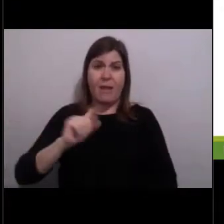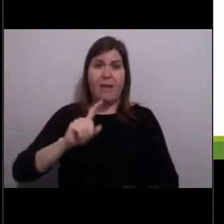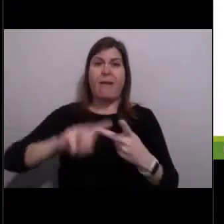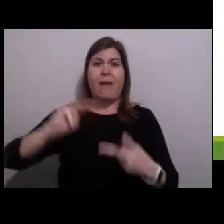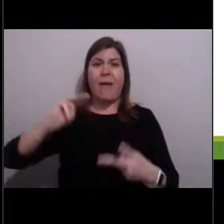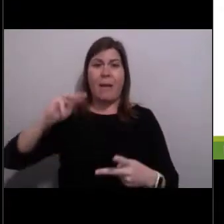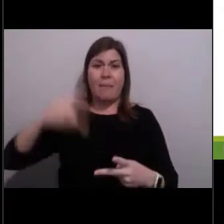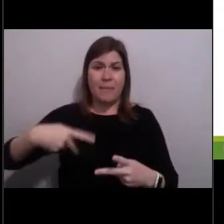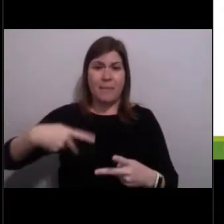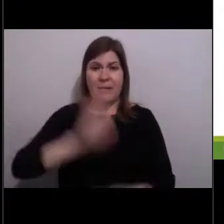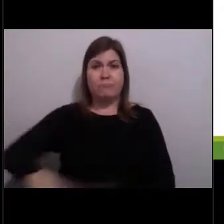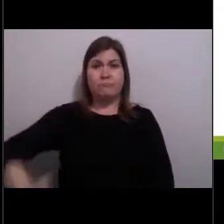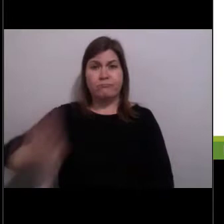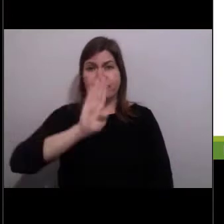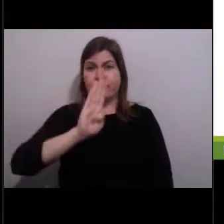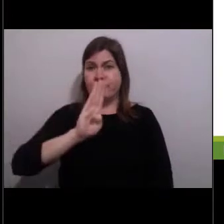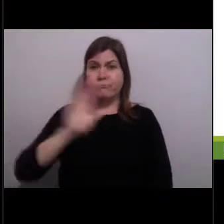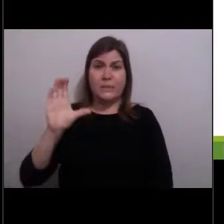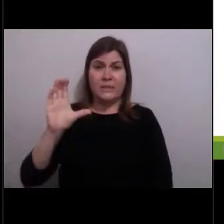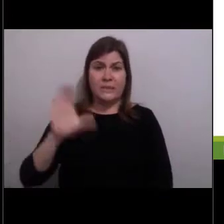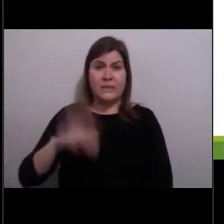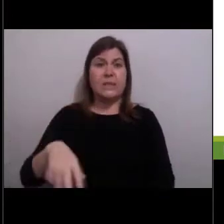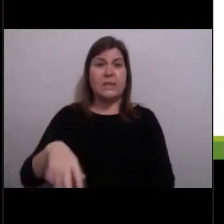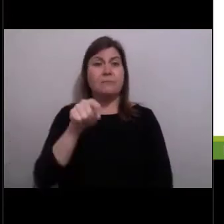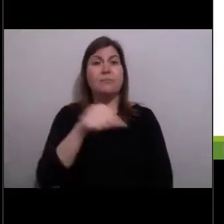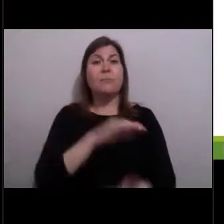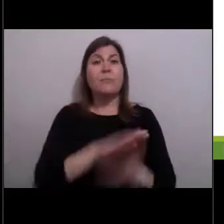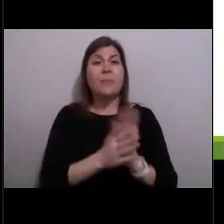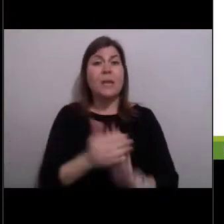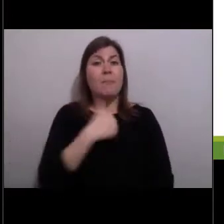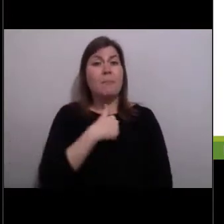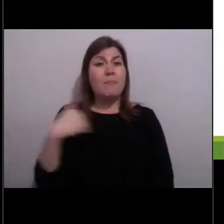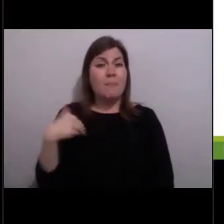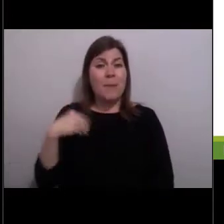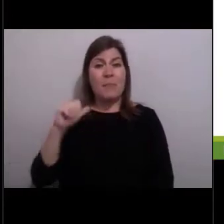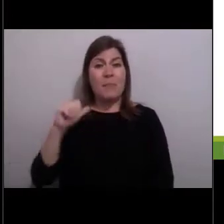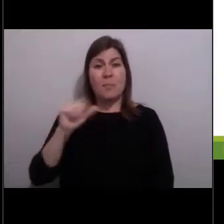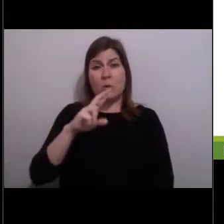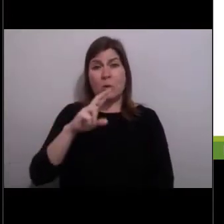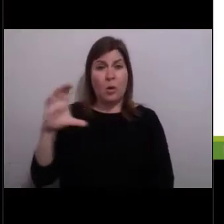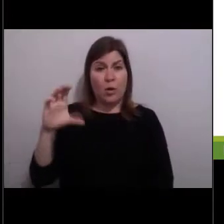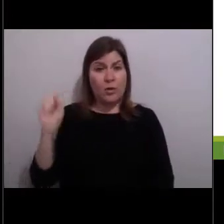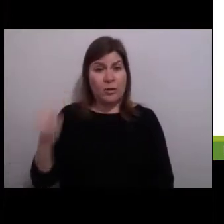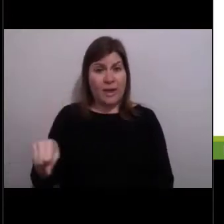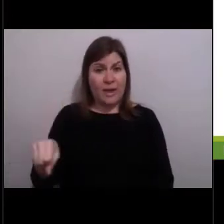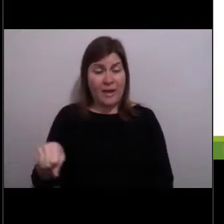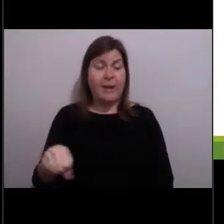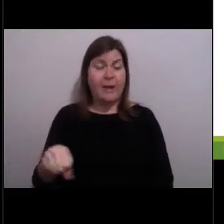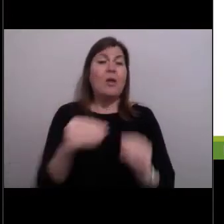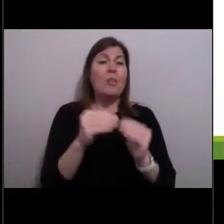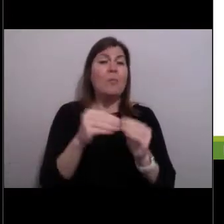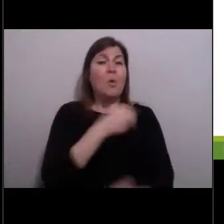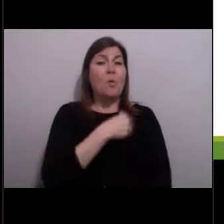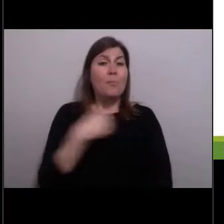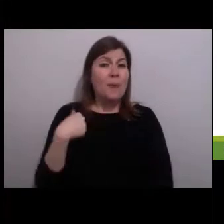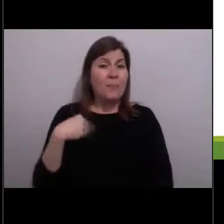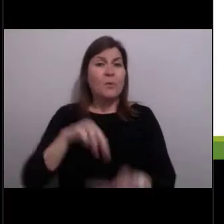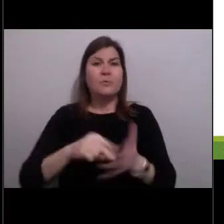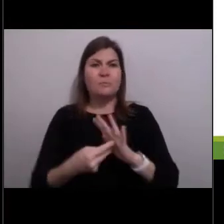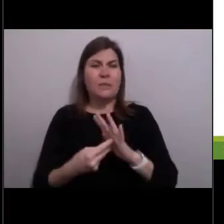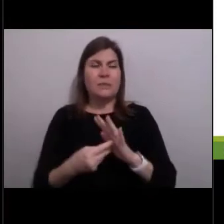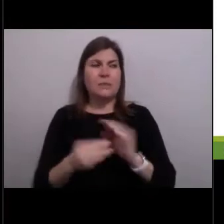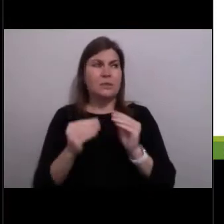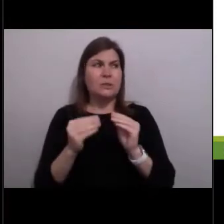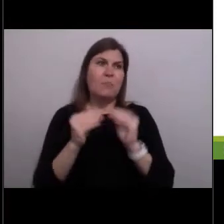BC to become an ARC member, because the more members we have, the more support, the more credible we appear. We